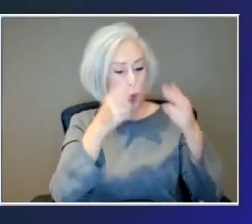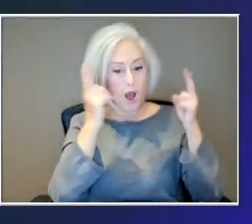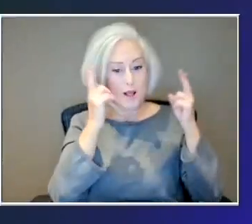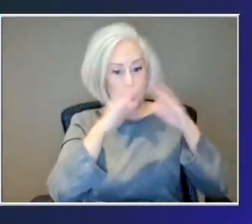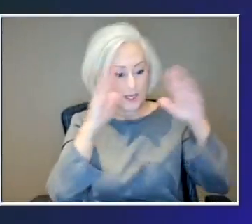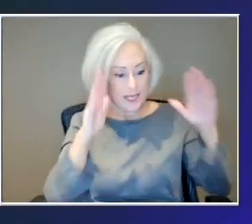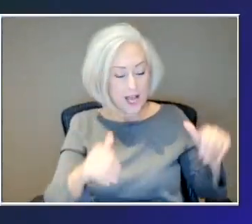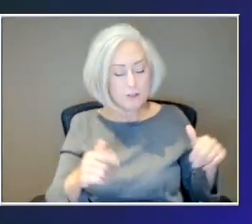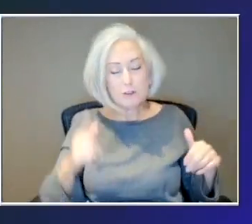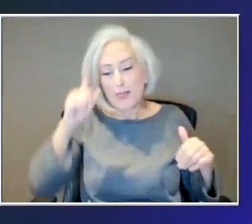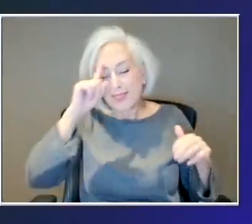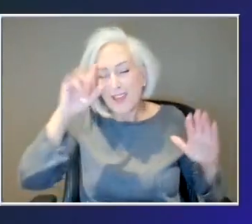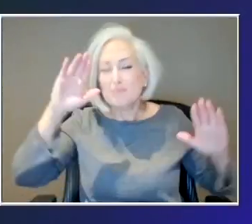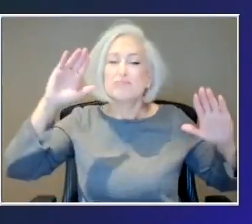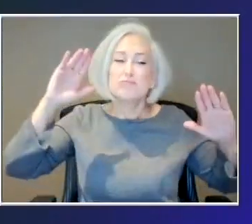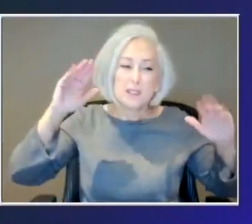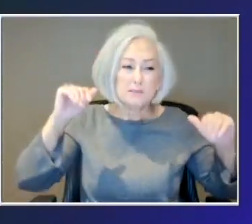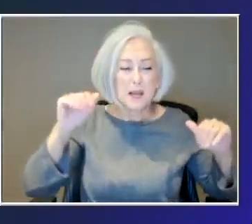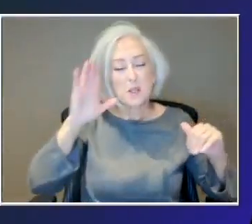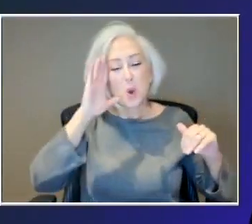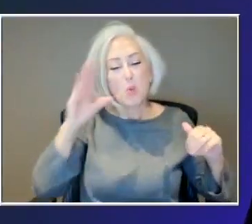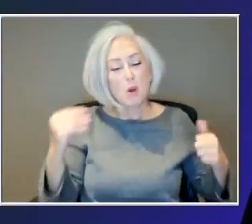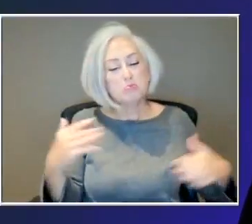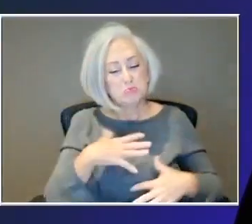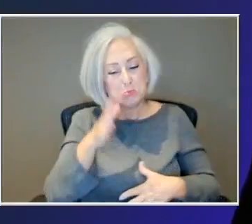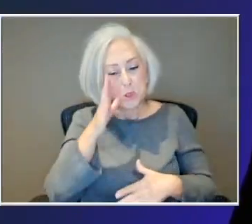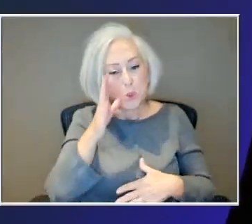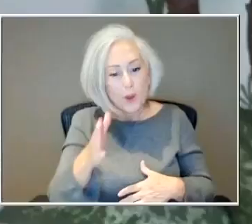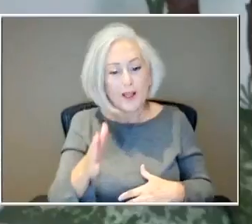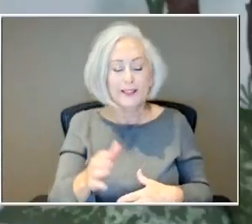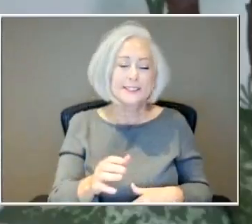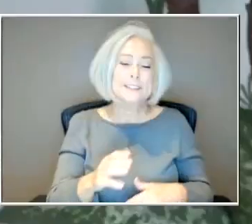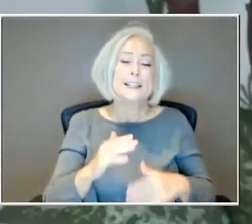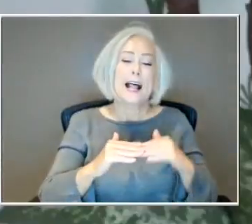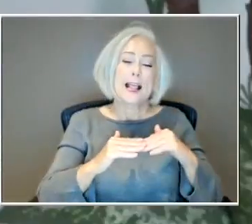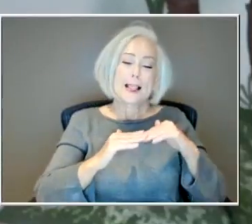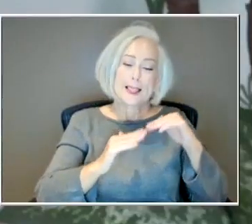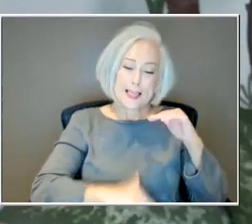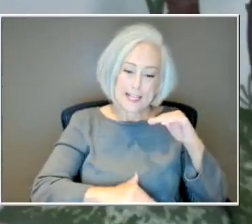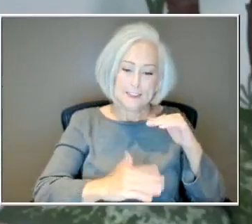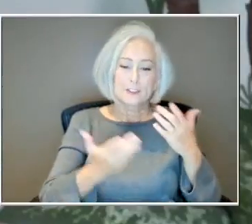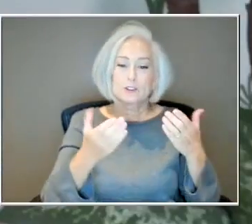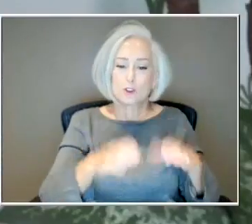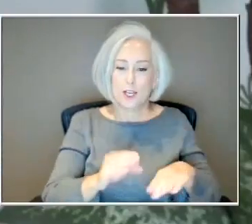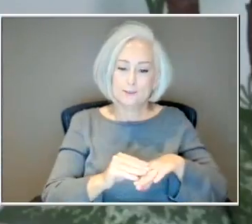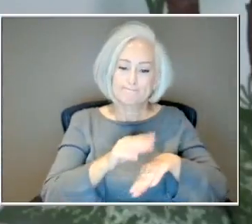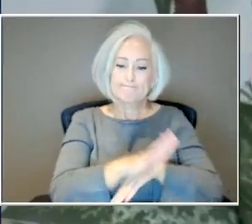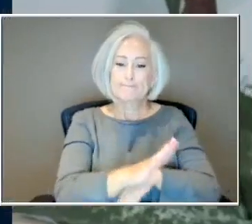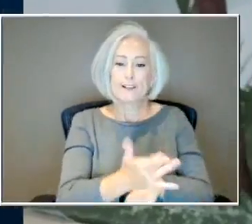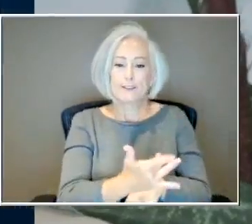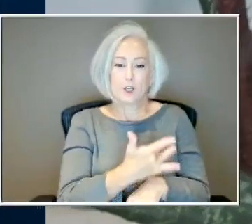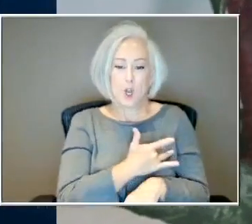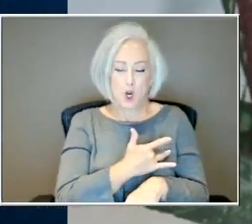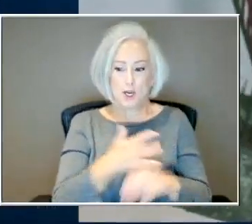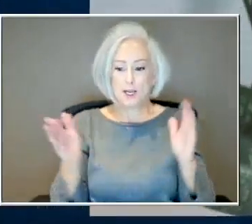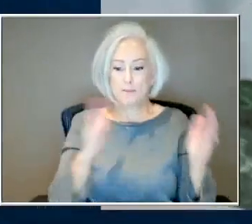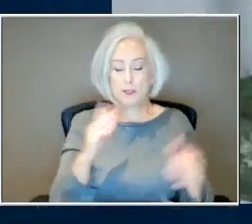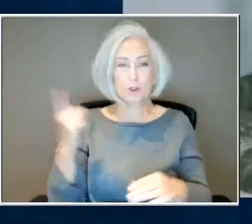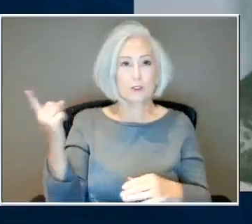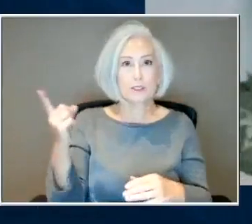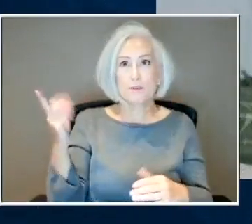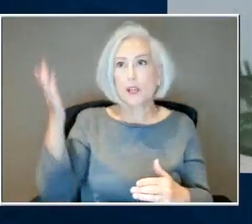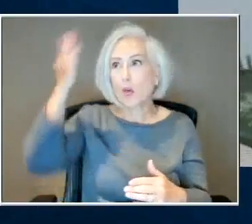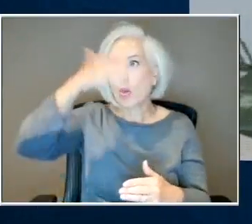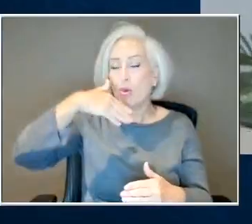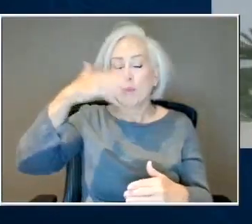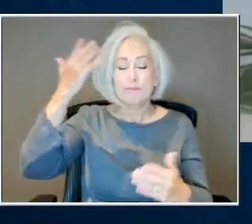are minimal, if none, versus if you get a real scared from something that's not anticipated, adrenaline can